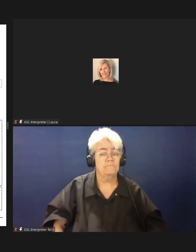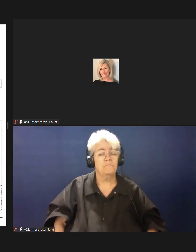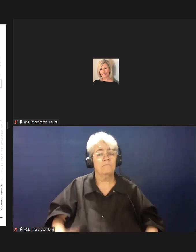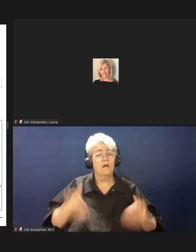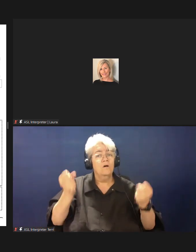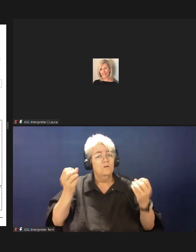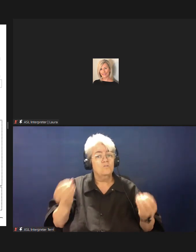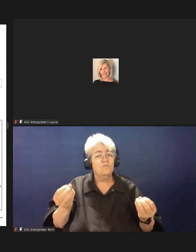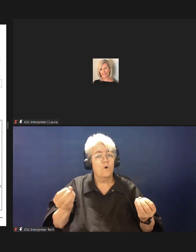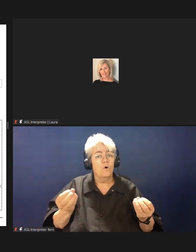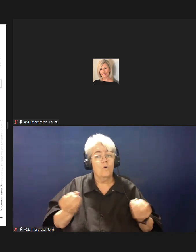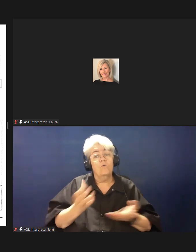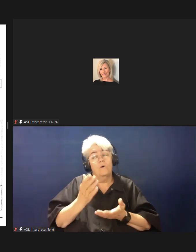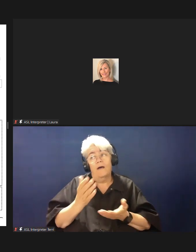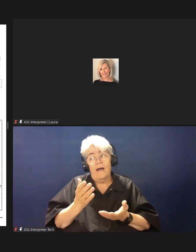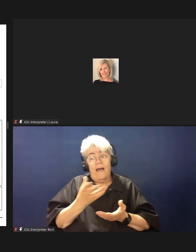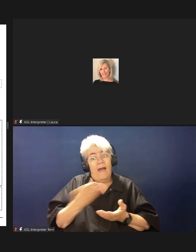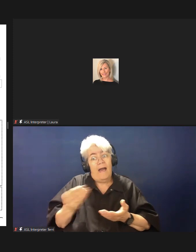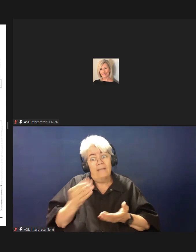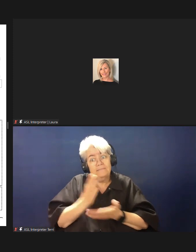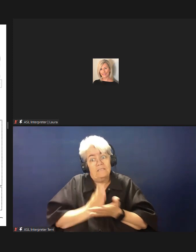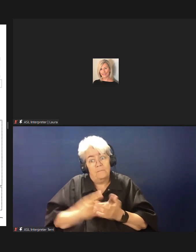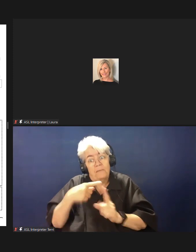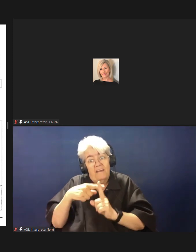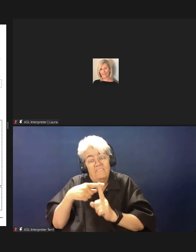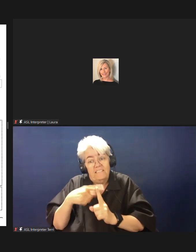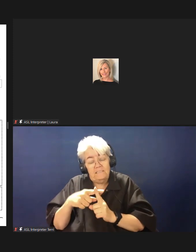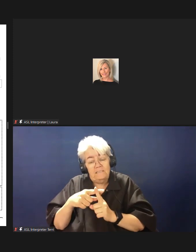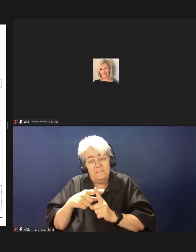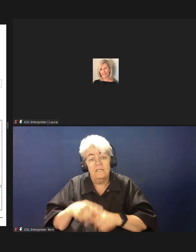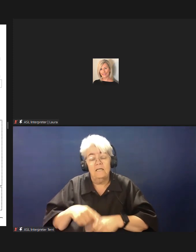So some of the advantages of that will be that,